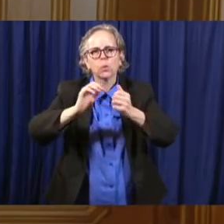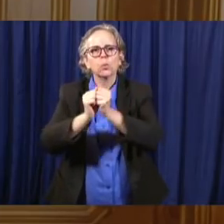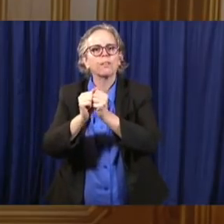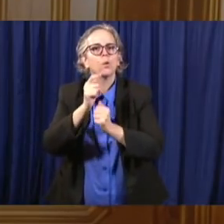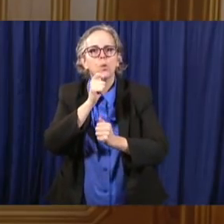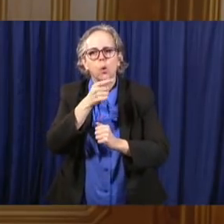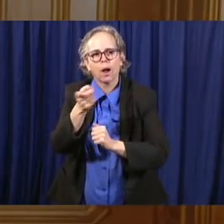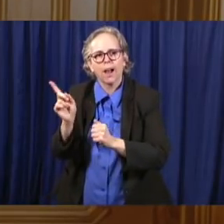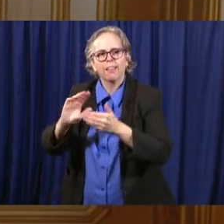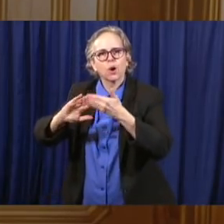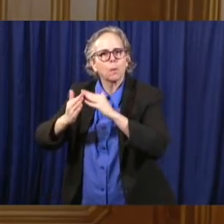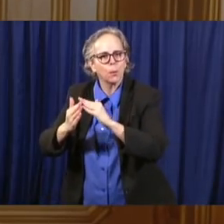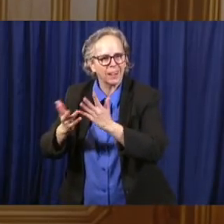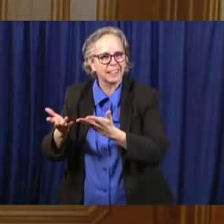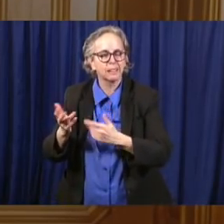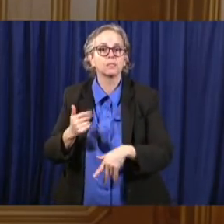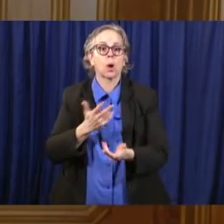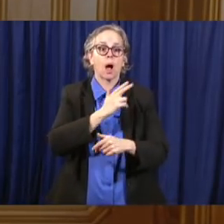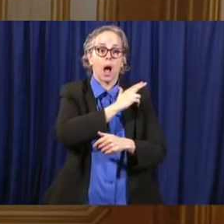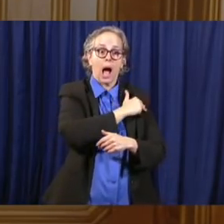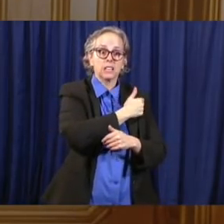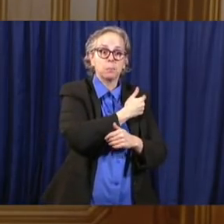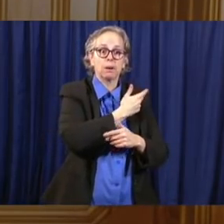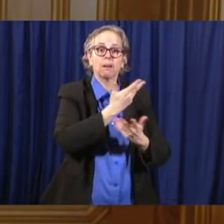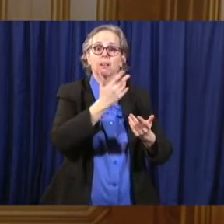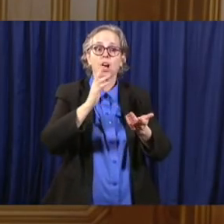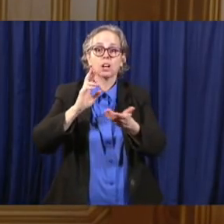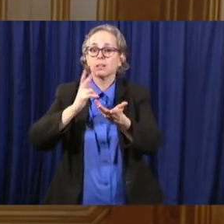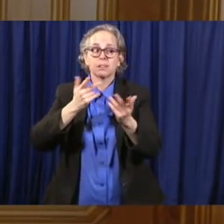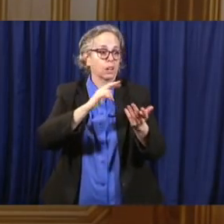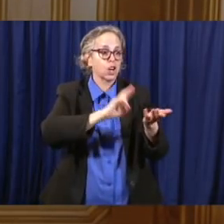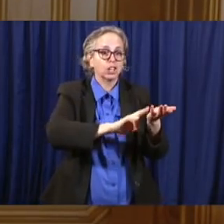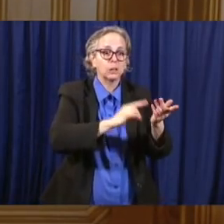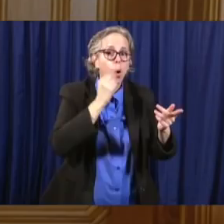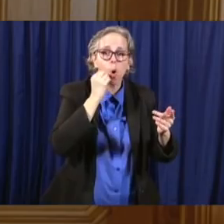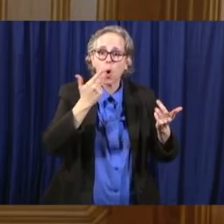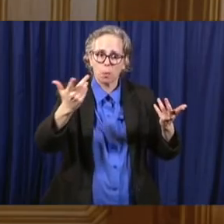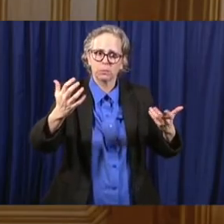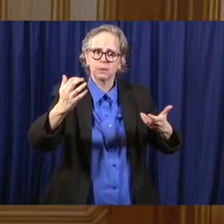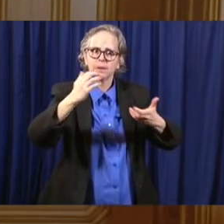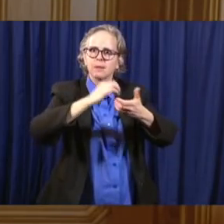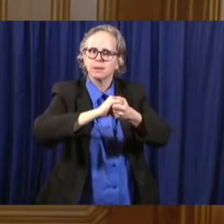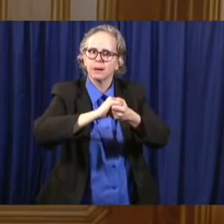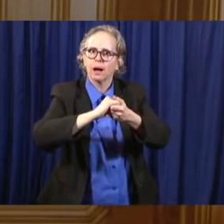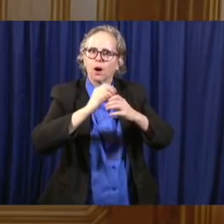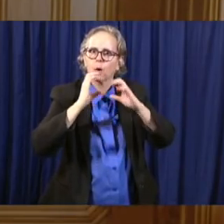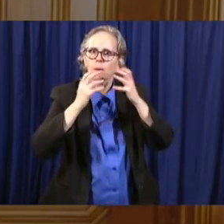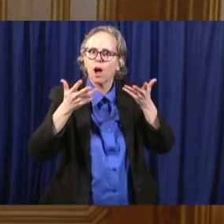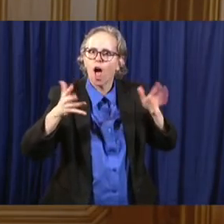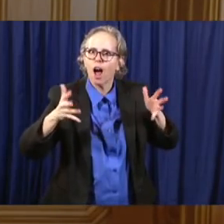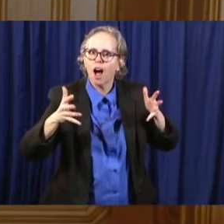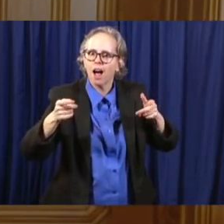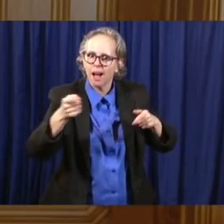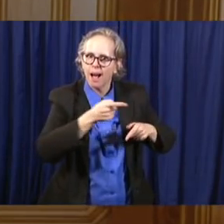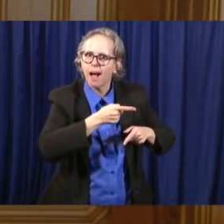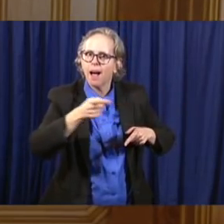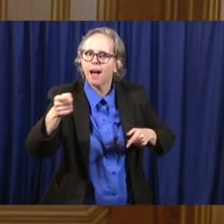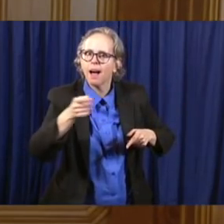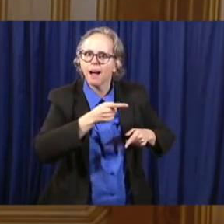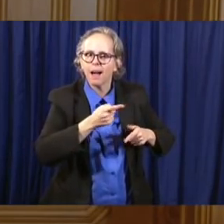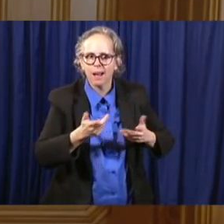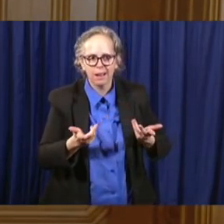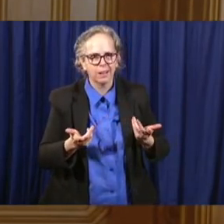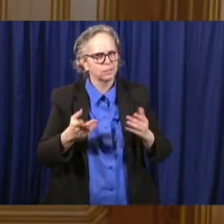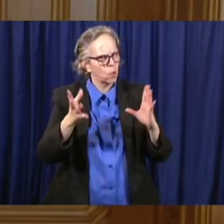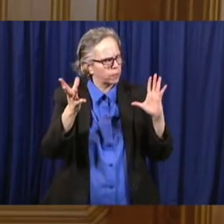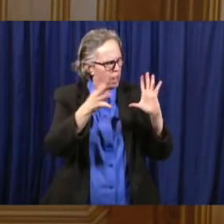and these settings, the nursing homes, for example, are talking to each other so that they're tied in very, very